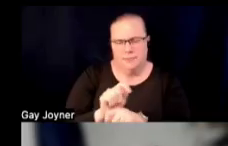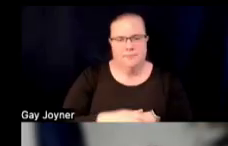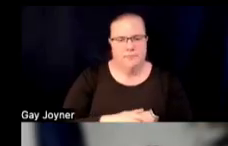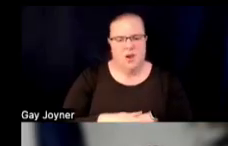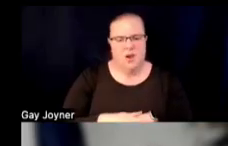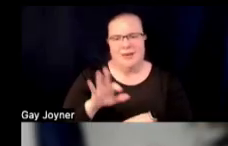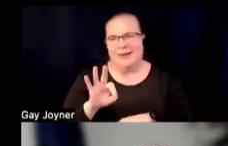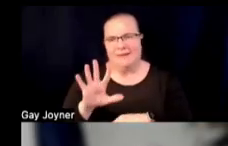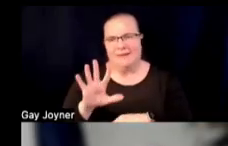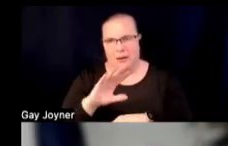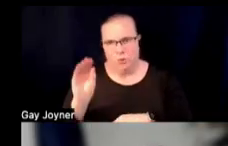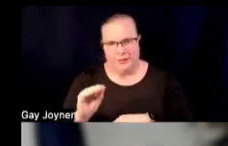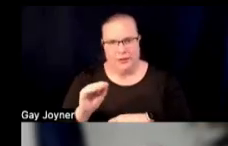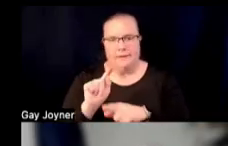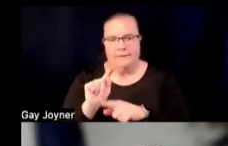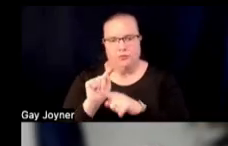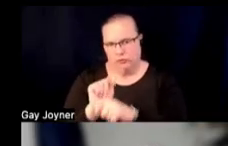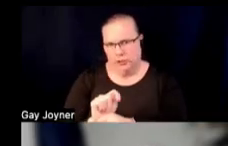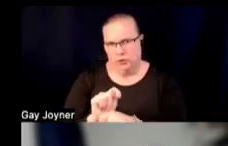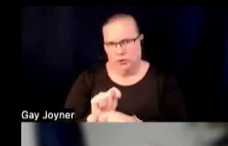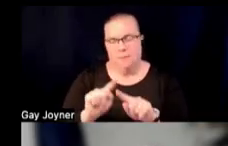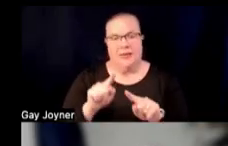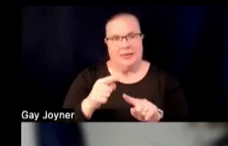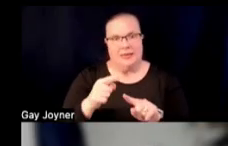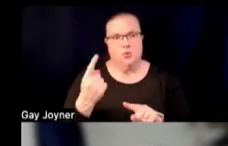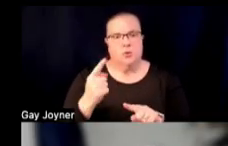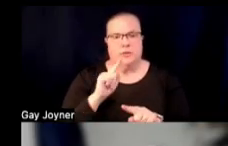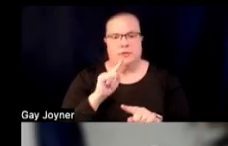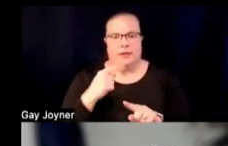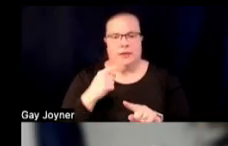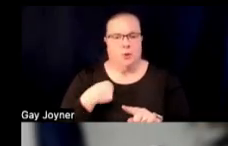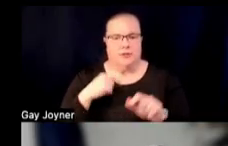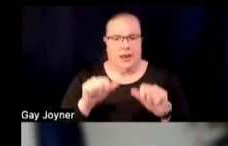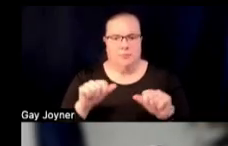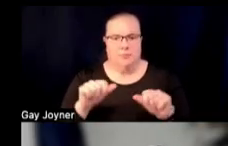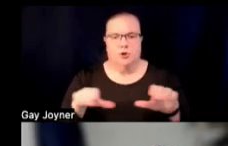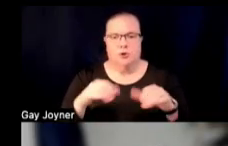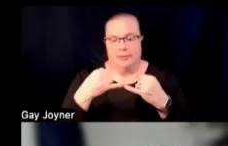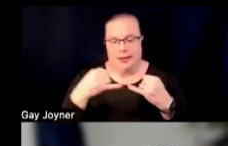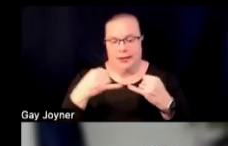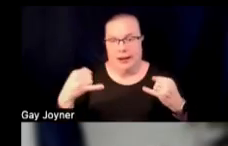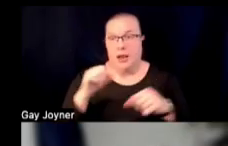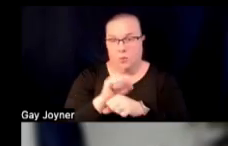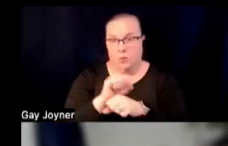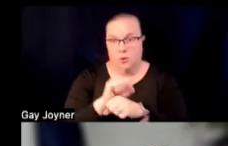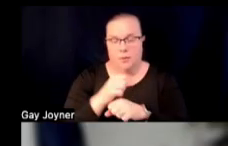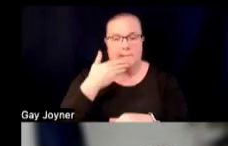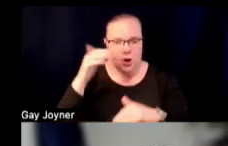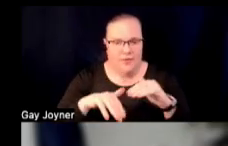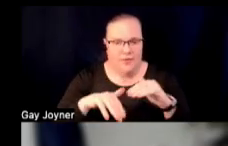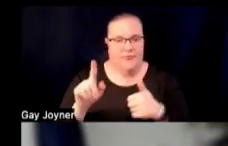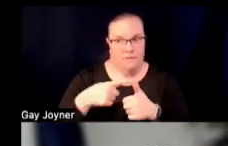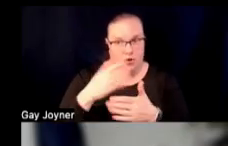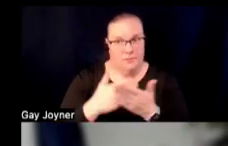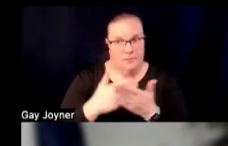95% of all of this traditional. This one I even was able to do the line work a lot better than the first piece. This one has